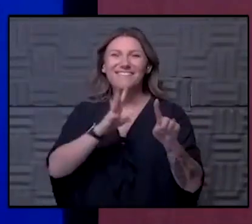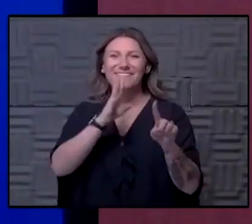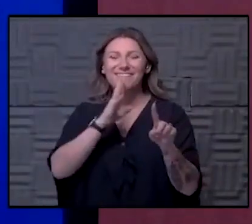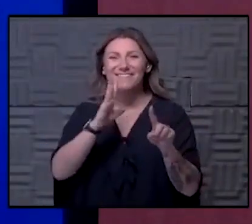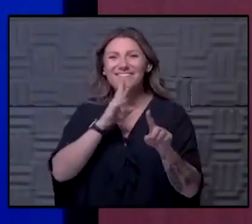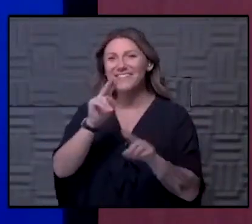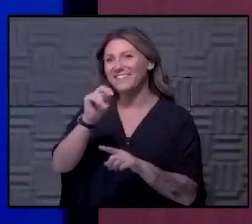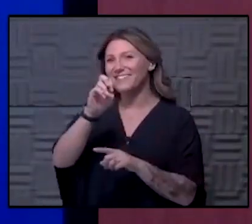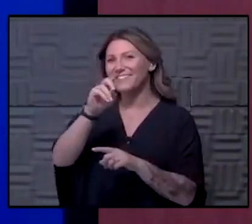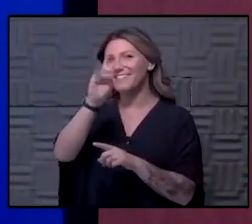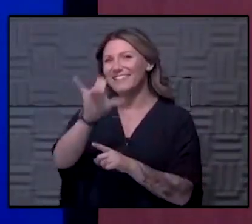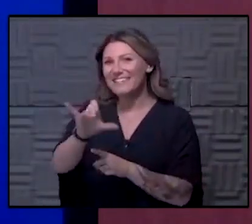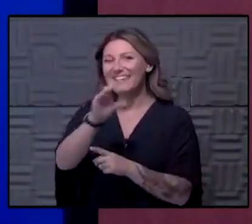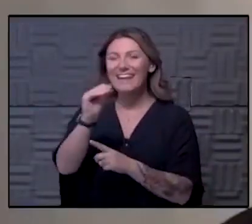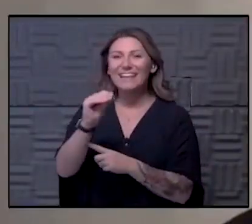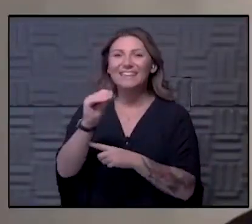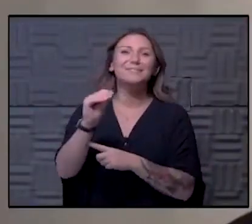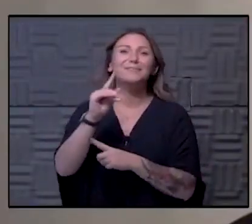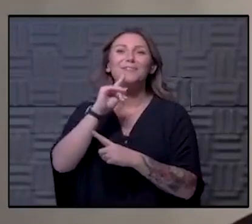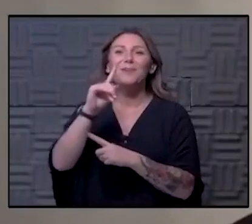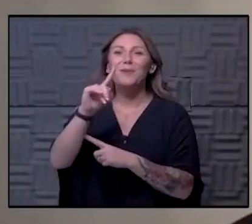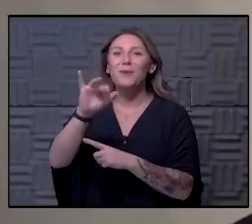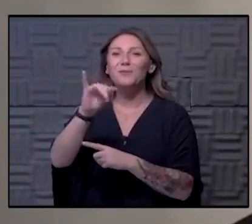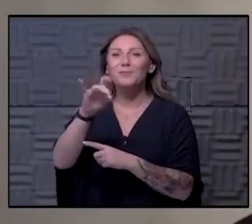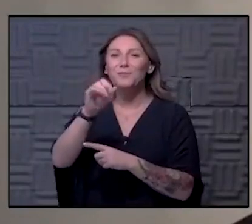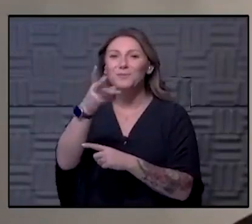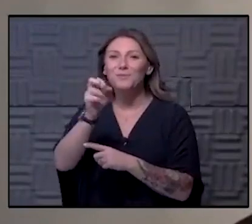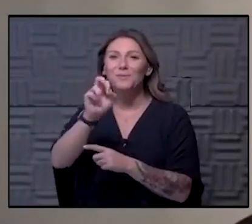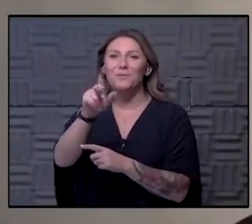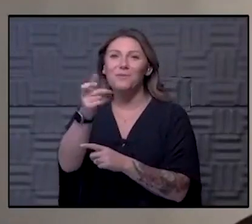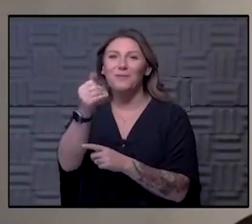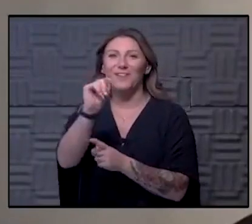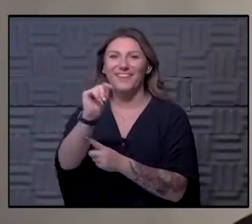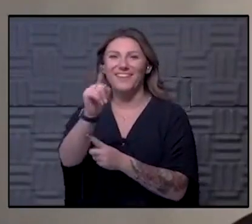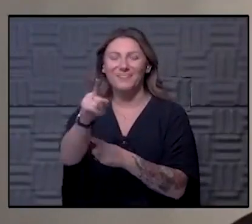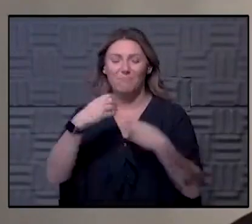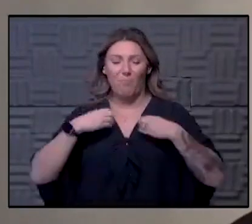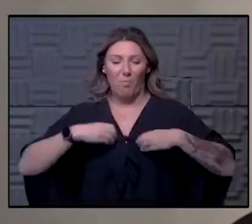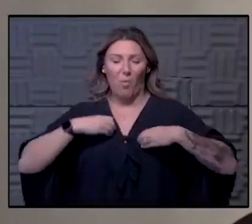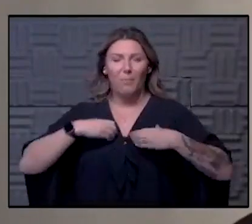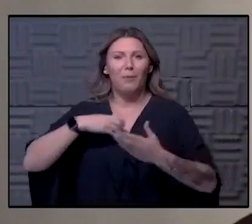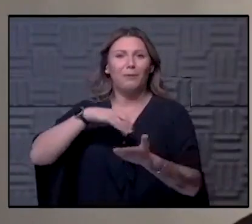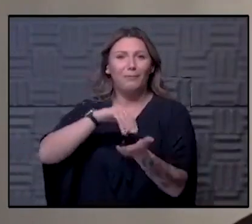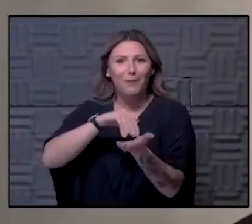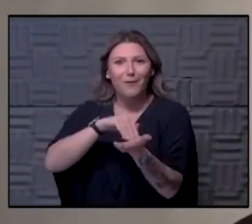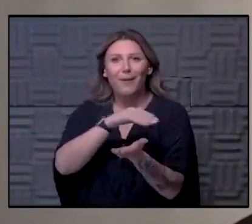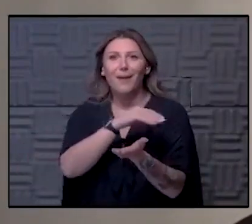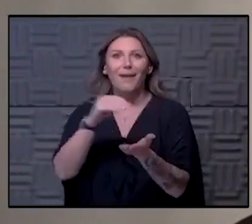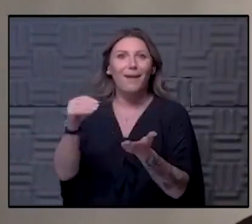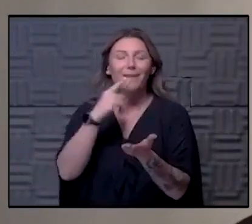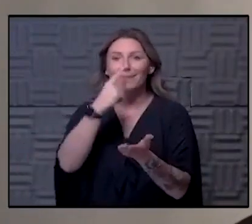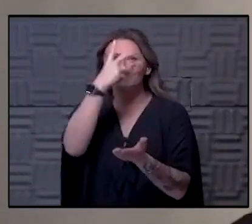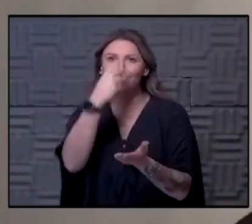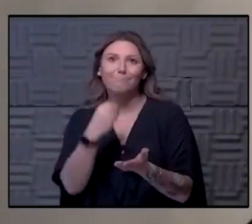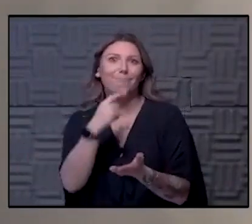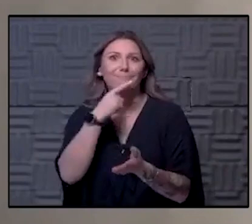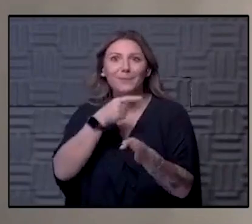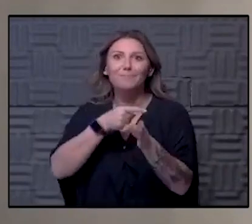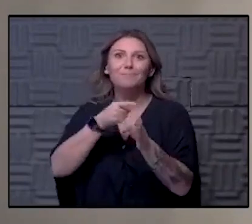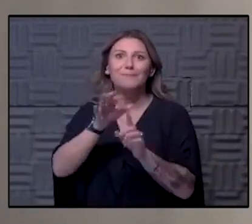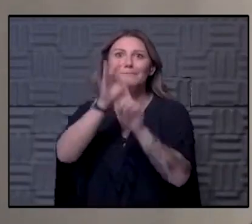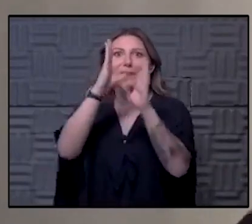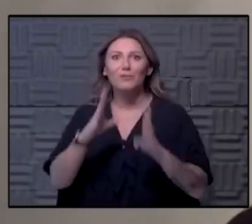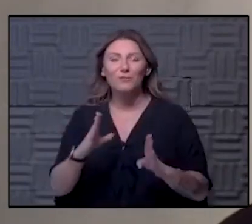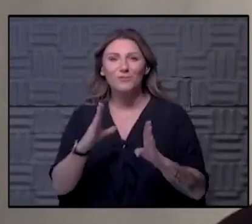pulmonary critical care doc and sleep specialist. She was on our program before, and we addressed coronasomnia. Oh, boy, I got to let me try this one